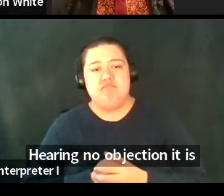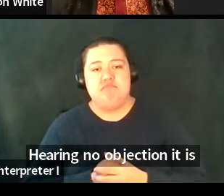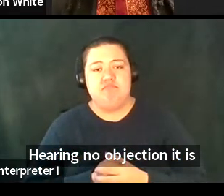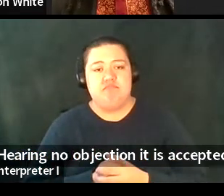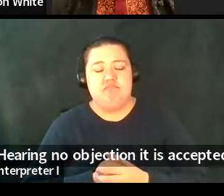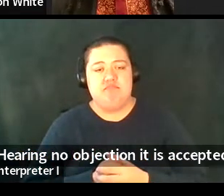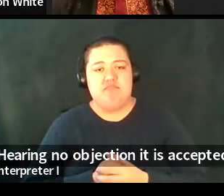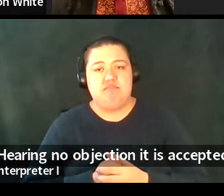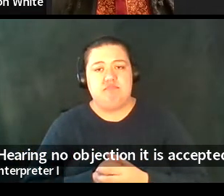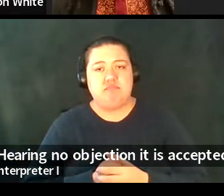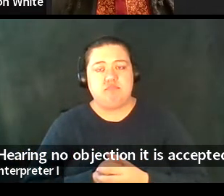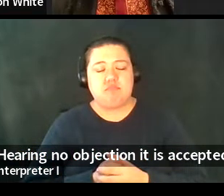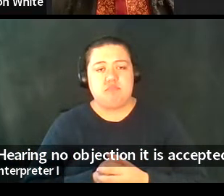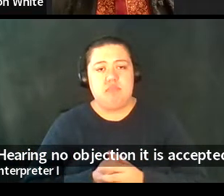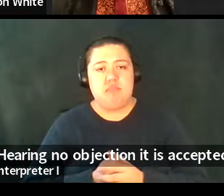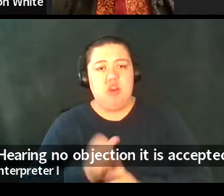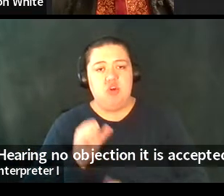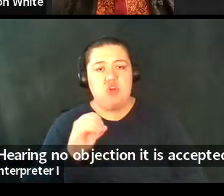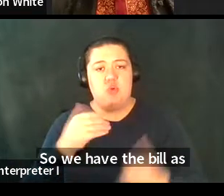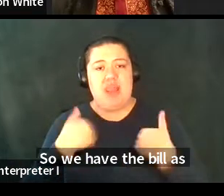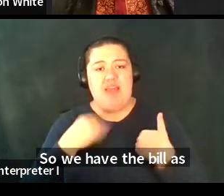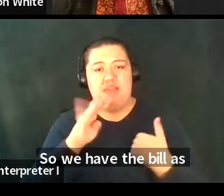So we have the bill as amended